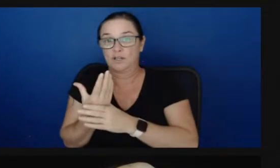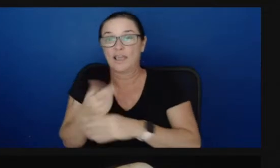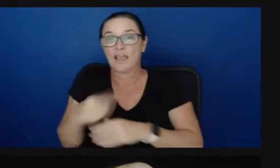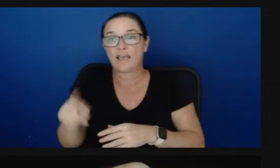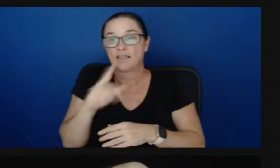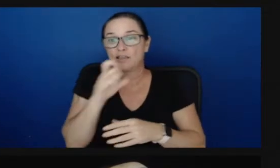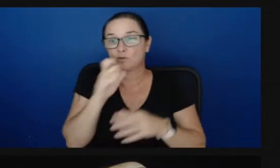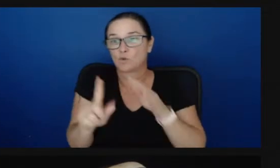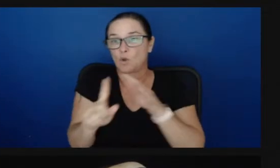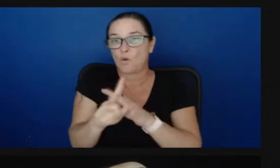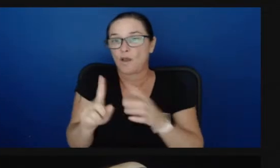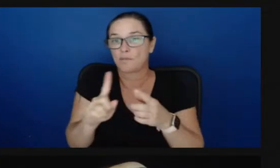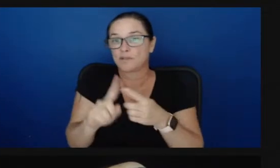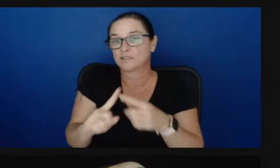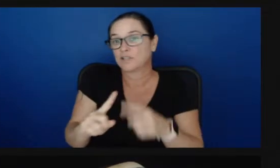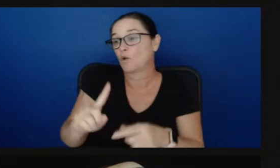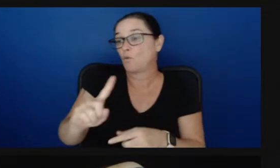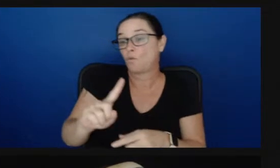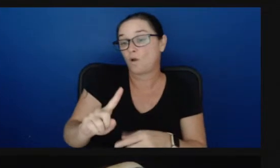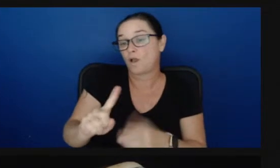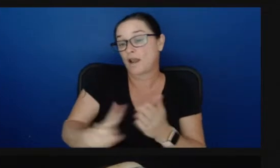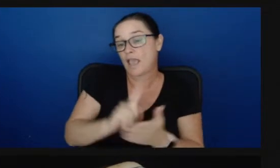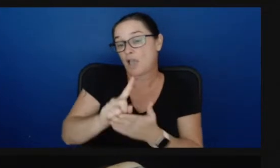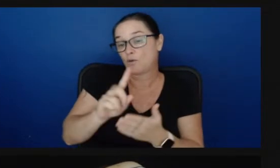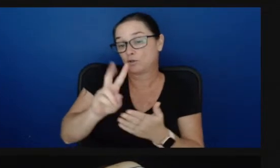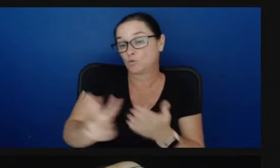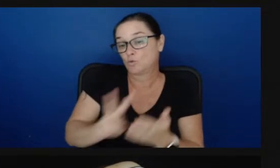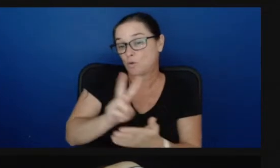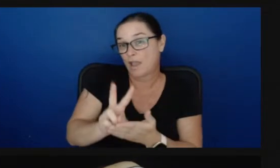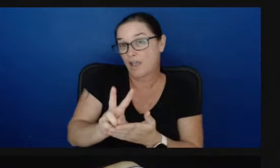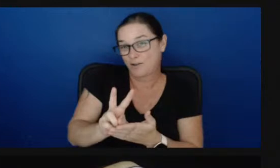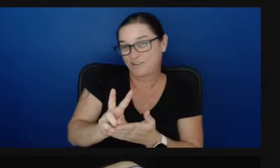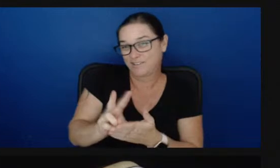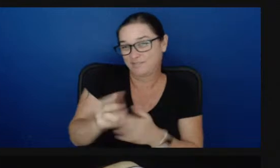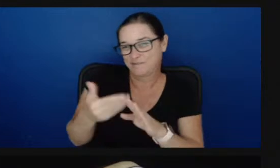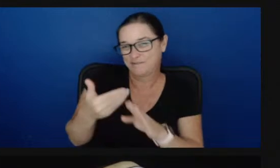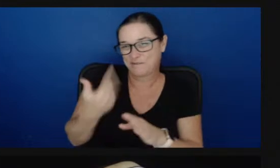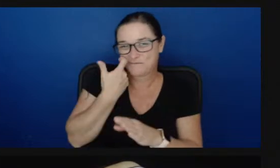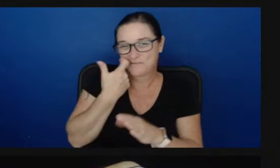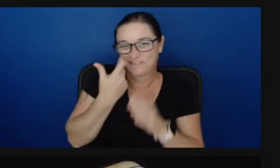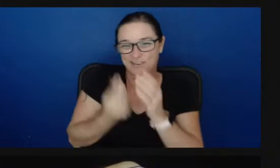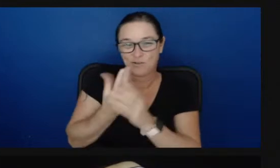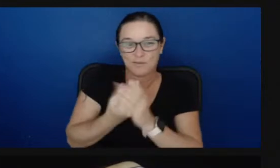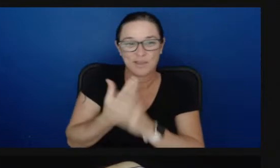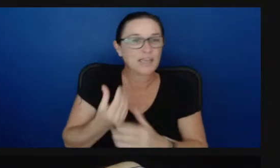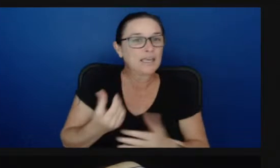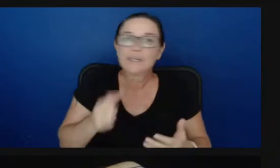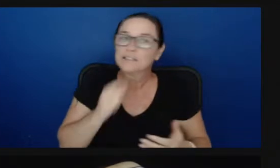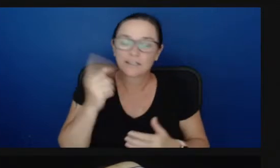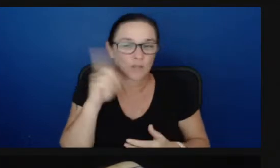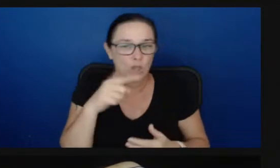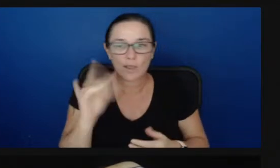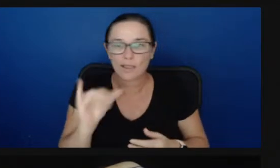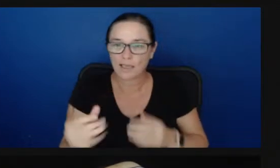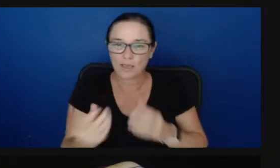eruptions. So definitely hedging their bets there. It does not look like it's going to erupt, but because of this recent pattern of very